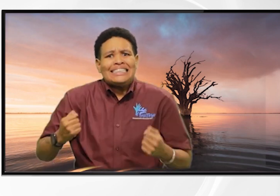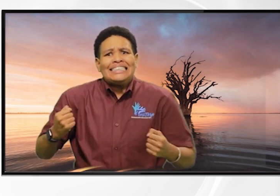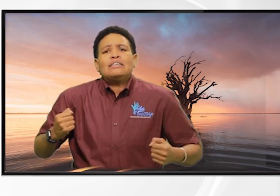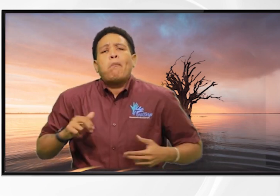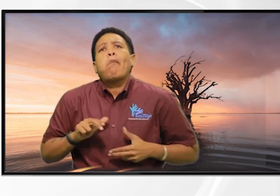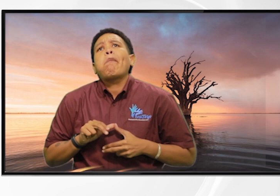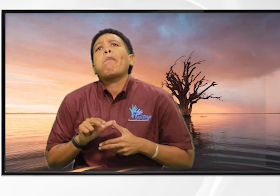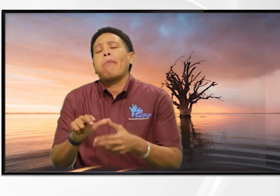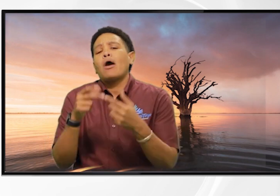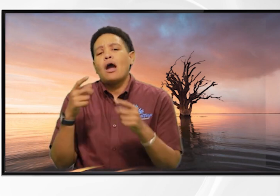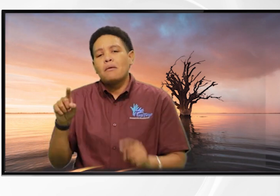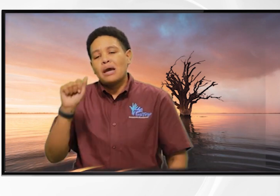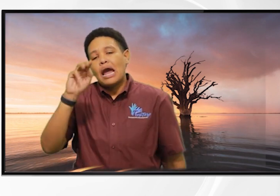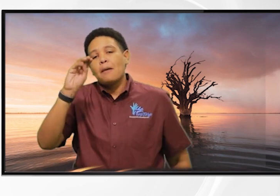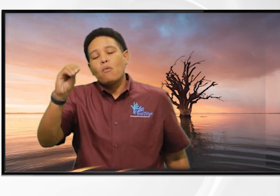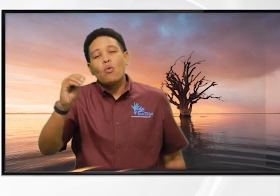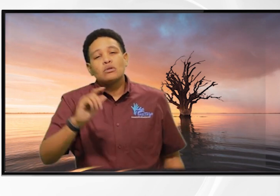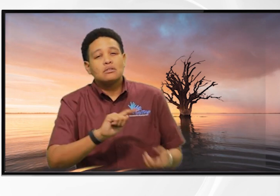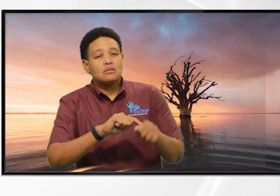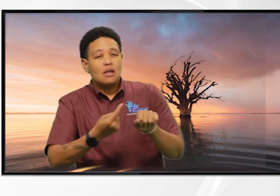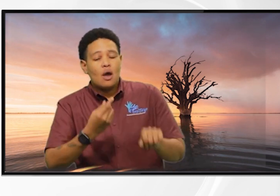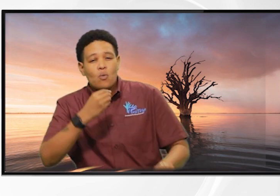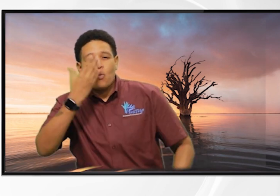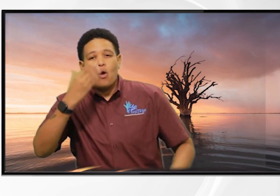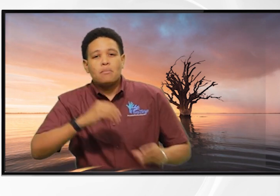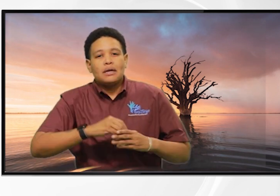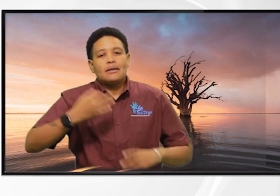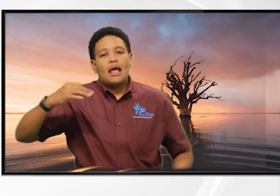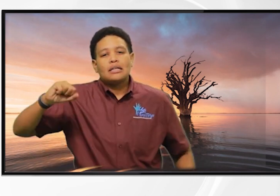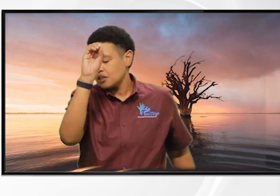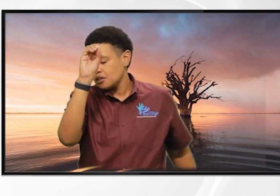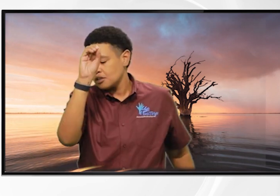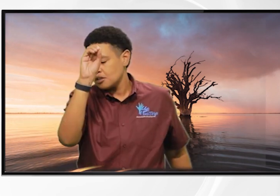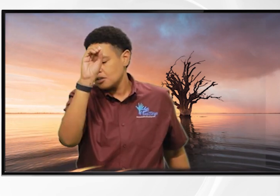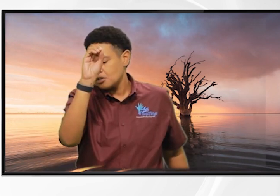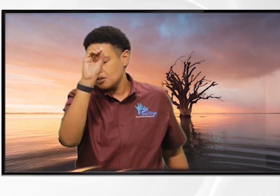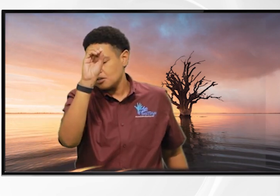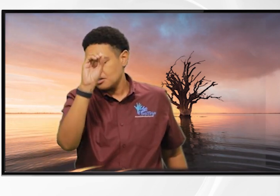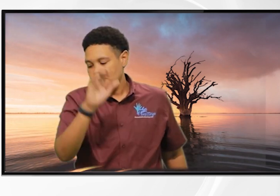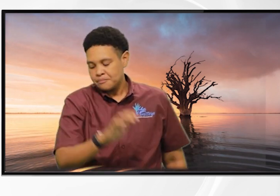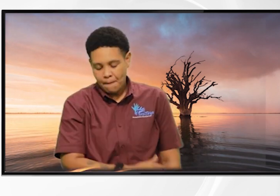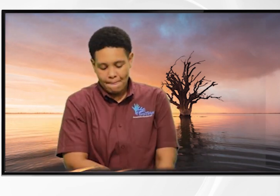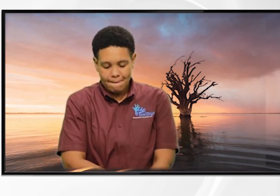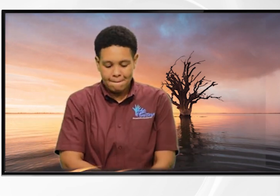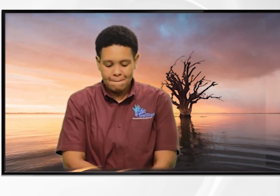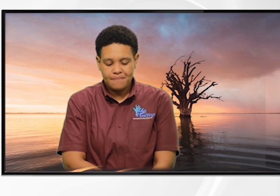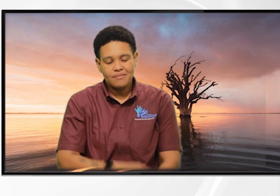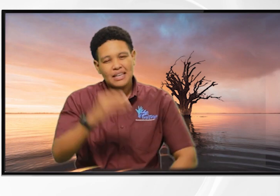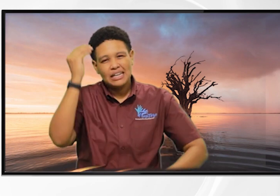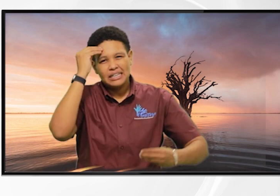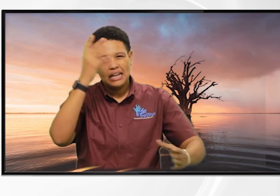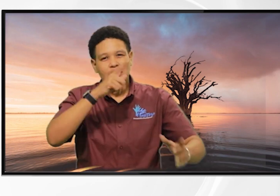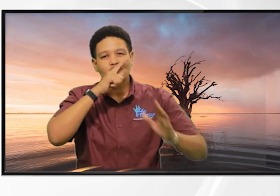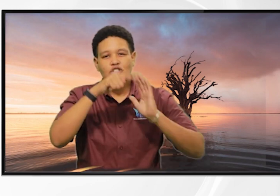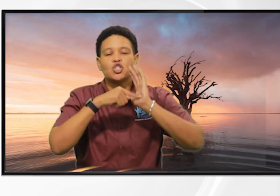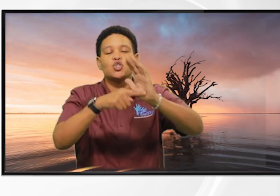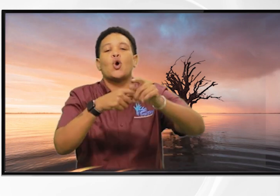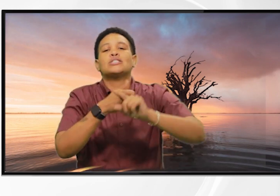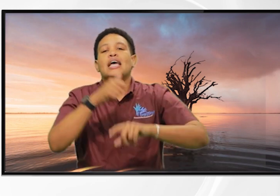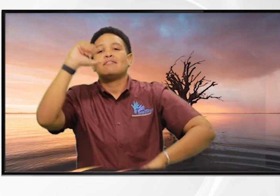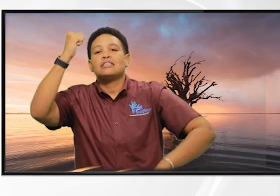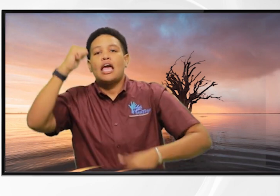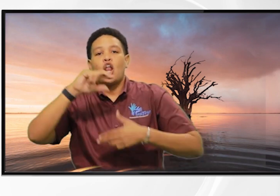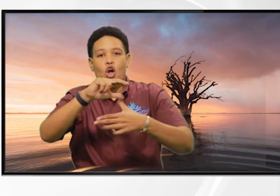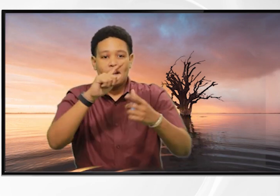swung into a warm phase in the late 1990s. Data also shows that 10 hurricanes and